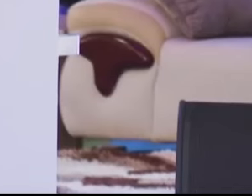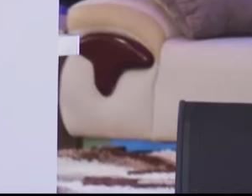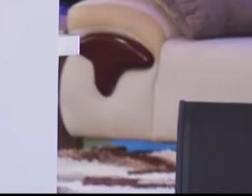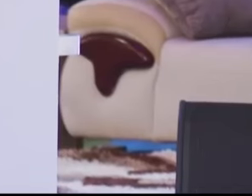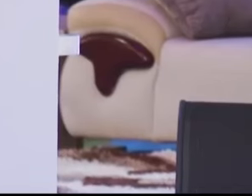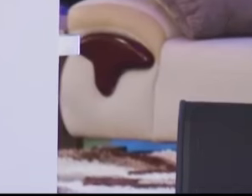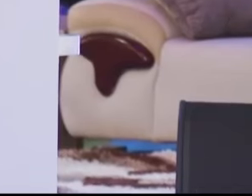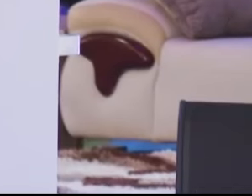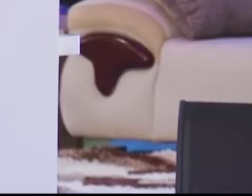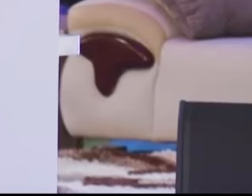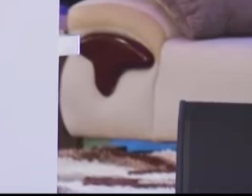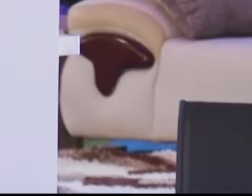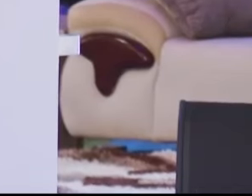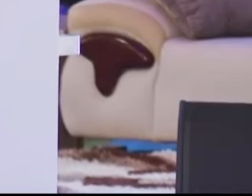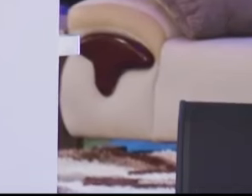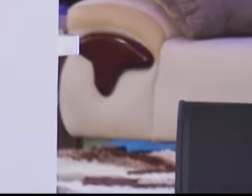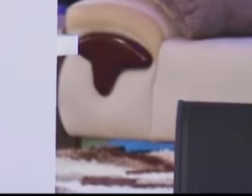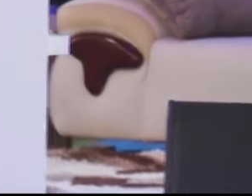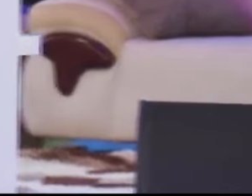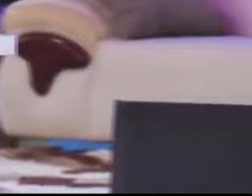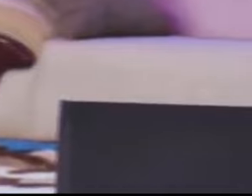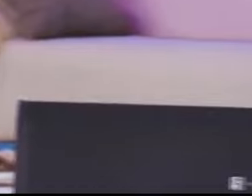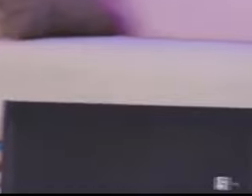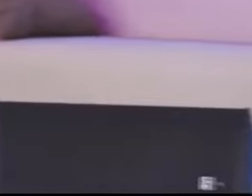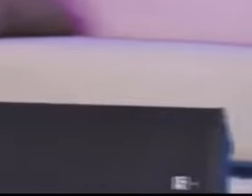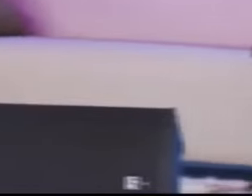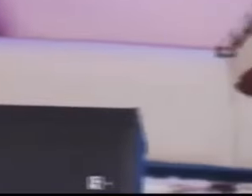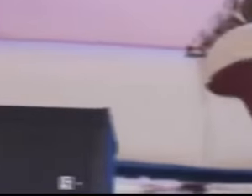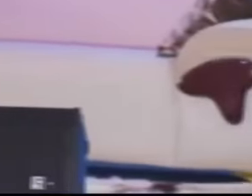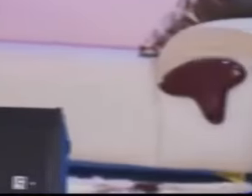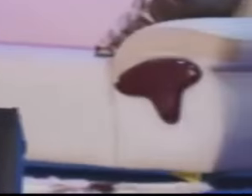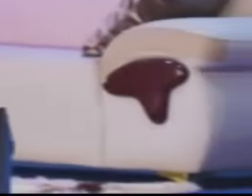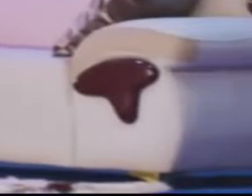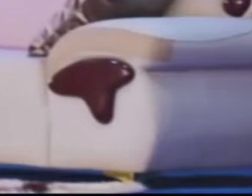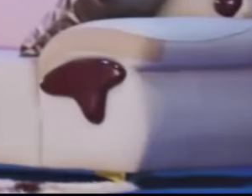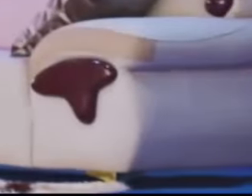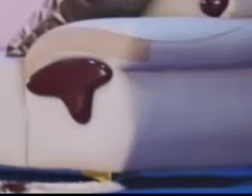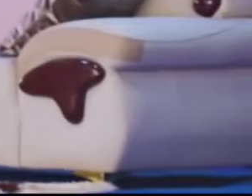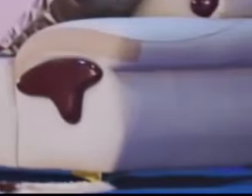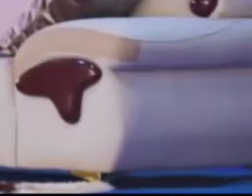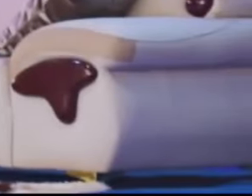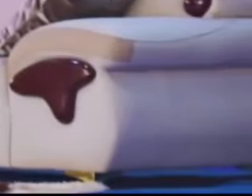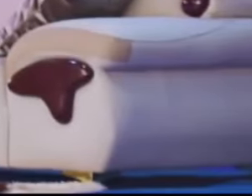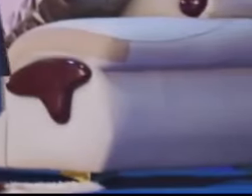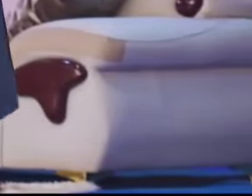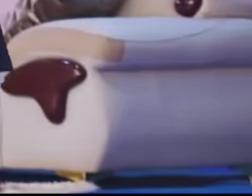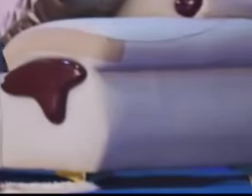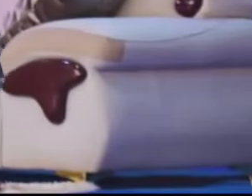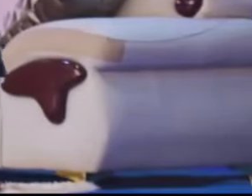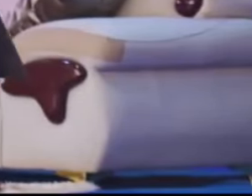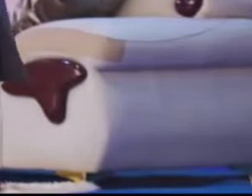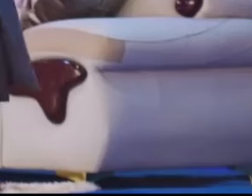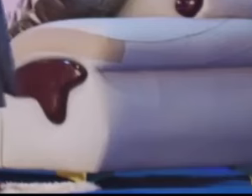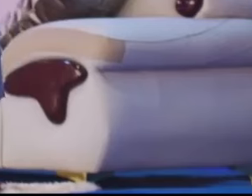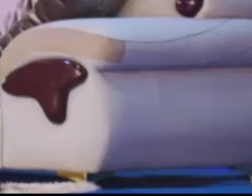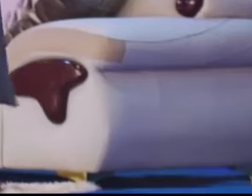scientist, medical person will tell you that your brain needs rest. And that's why we sleep at night. That's why we